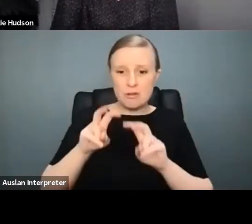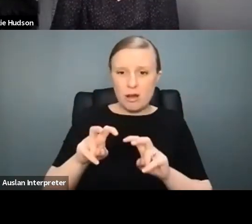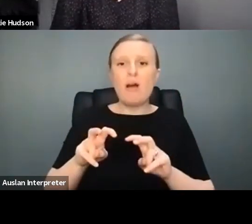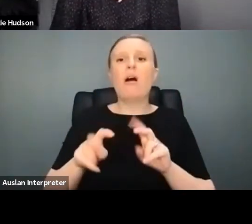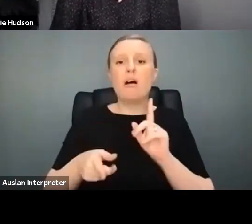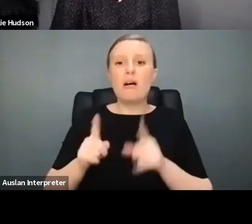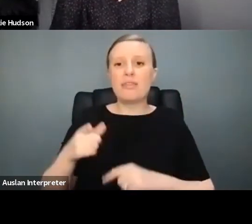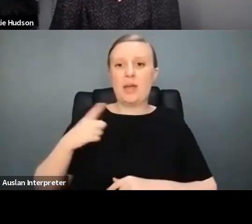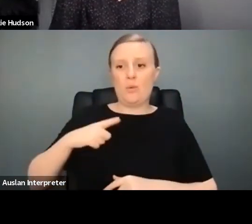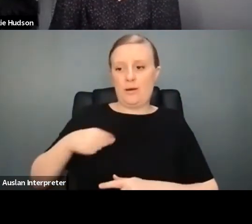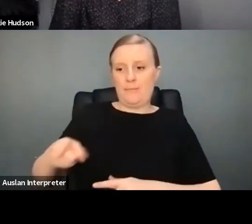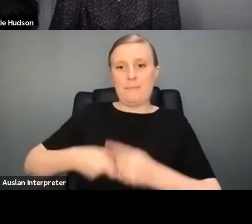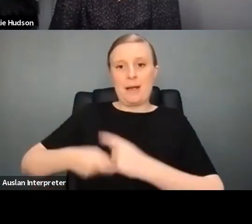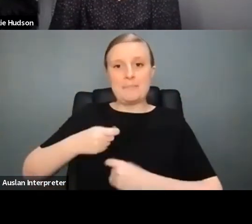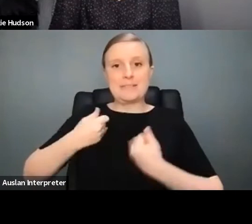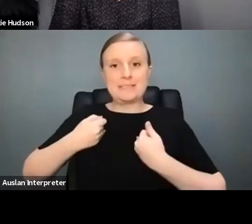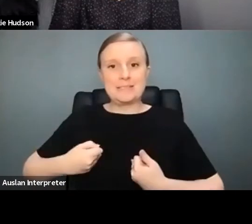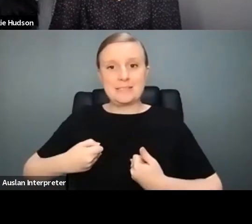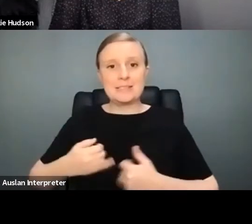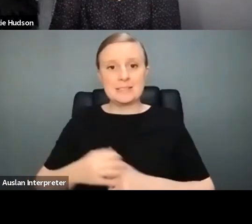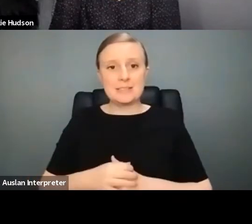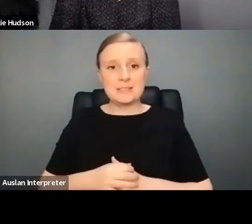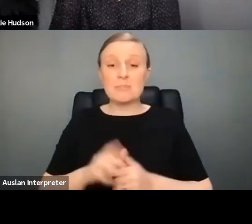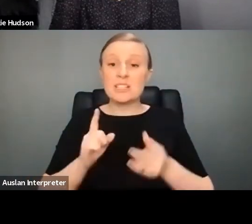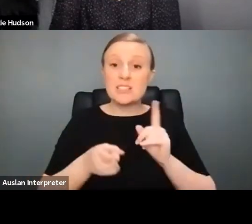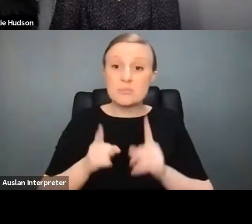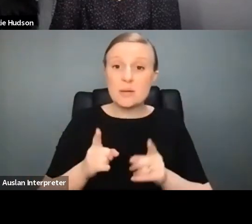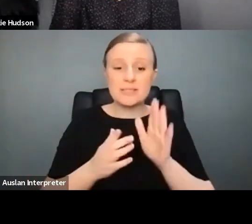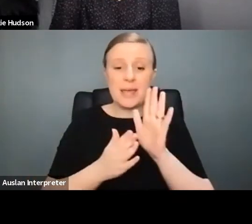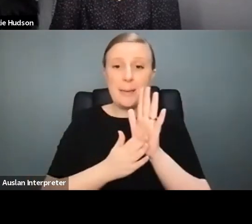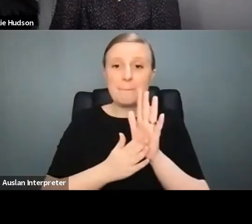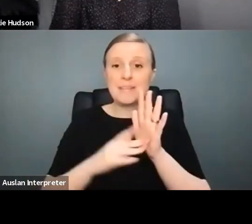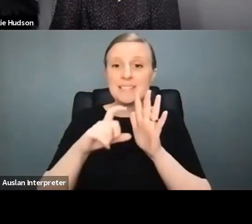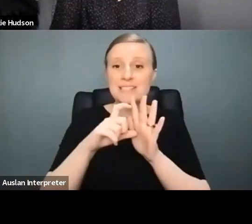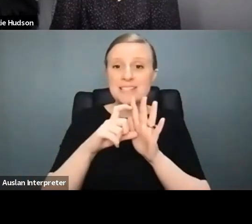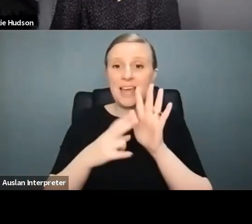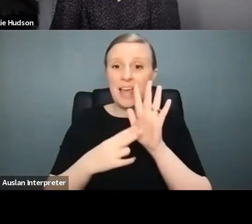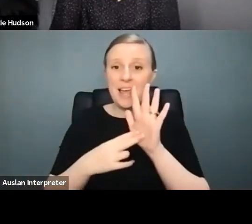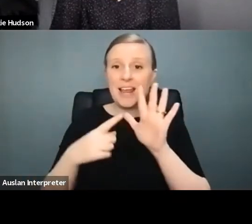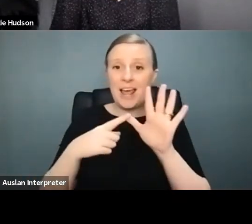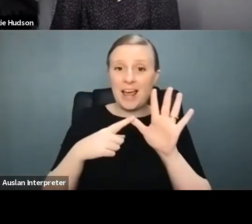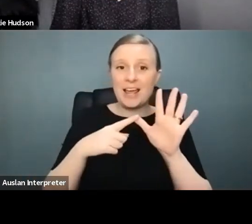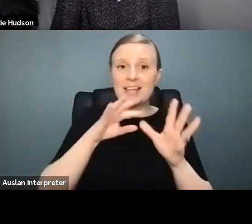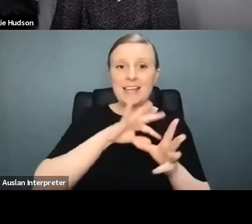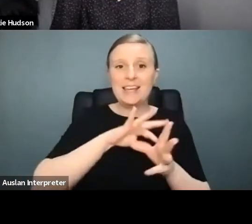Having said that, there are some cases where there's MDMA in a cathinone or MDMA in another sympathomimetic drug,